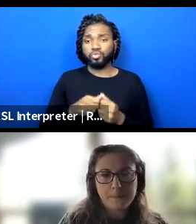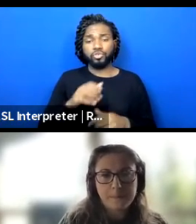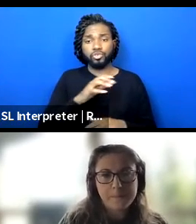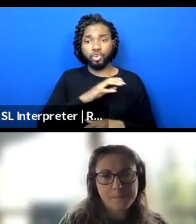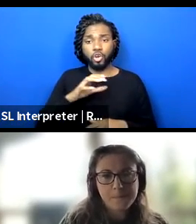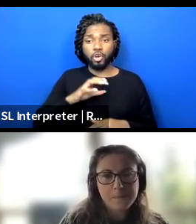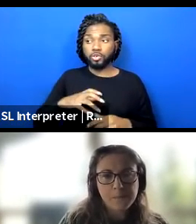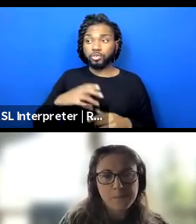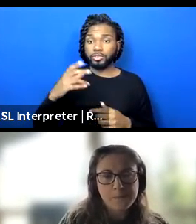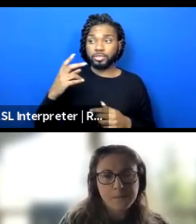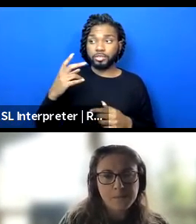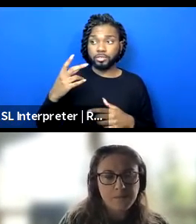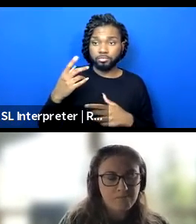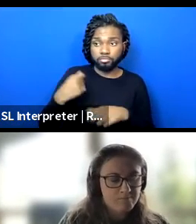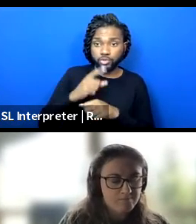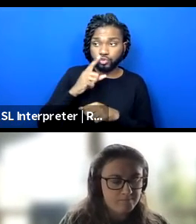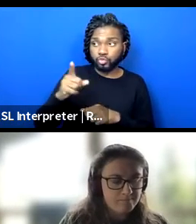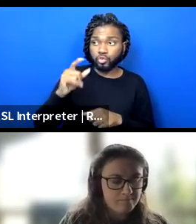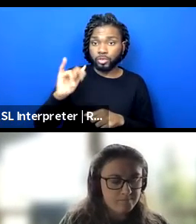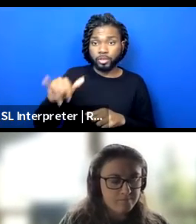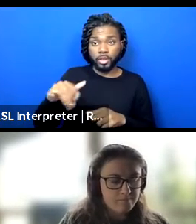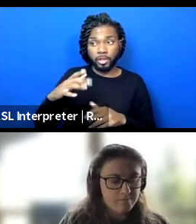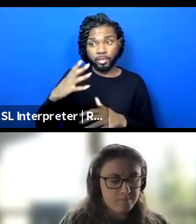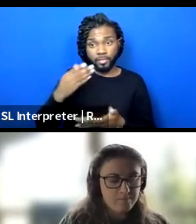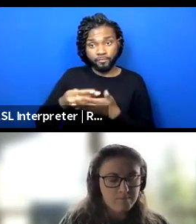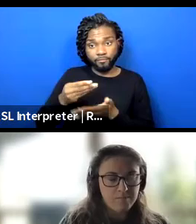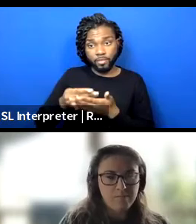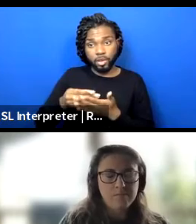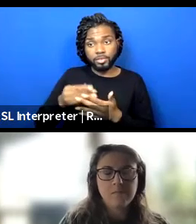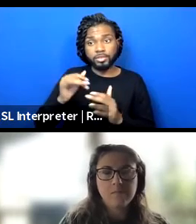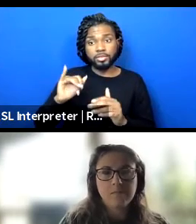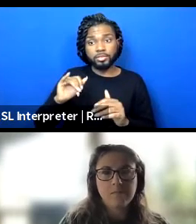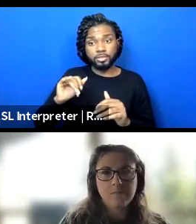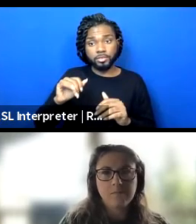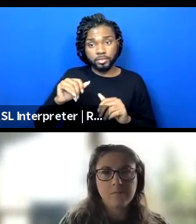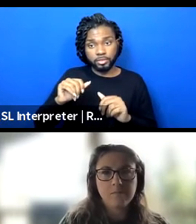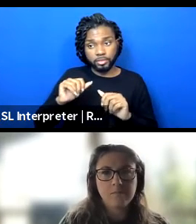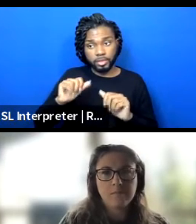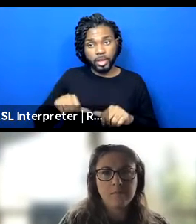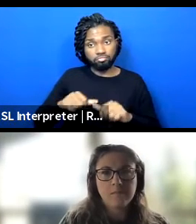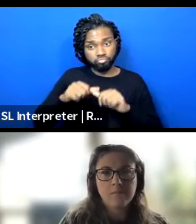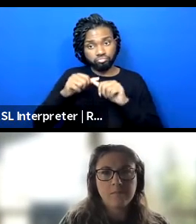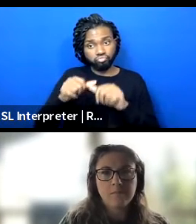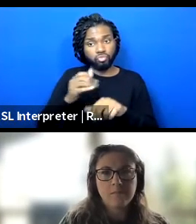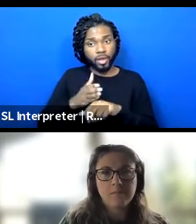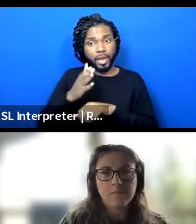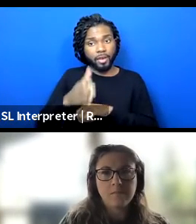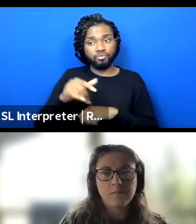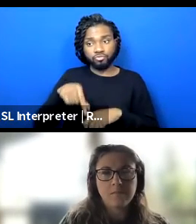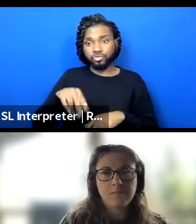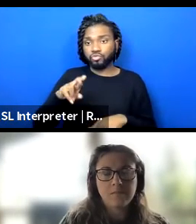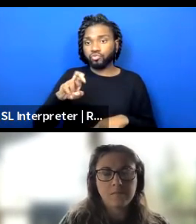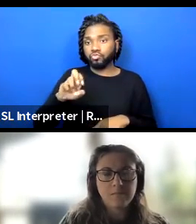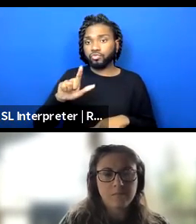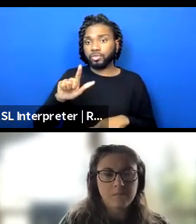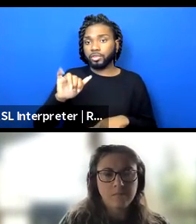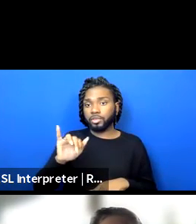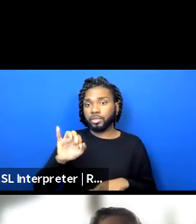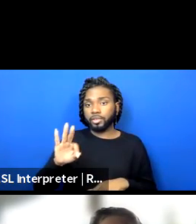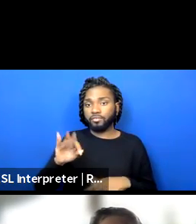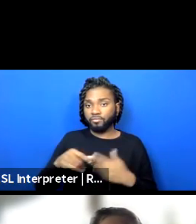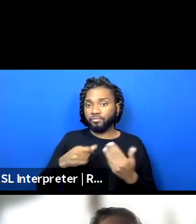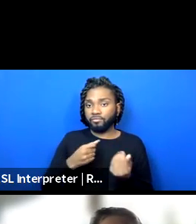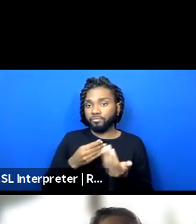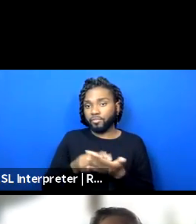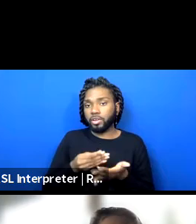those funds could continue beyond this relief funding. In terms of general operating support.